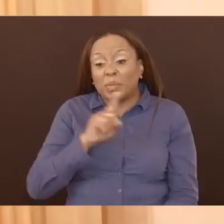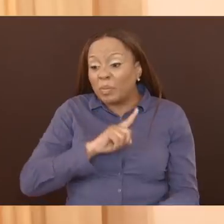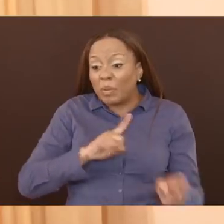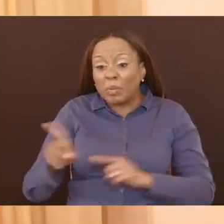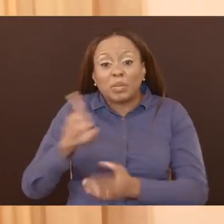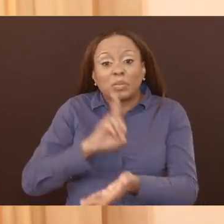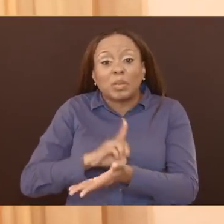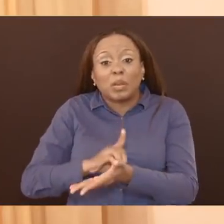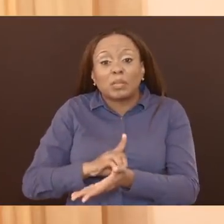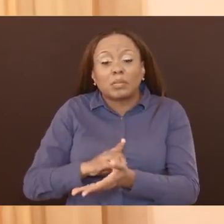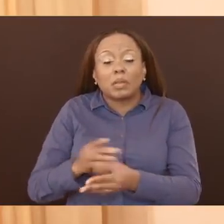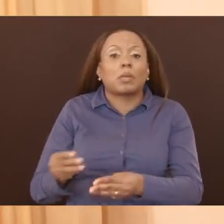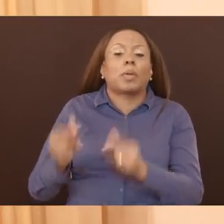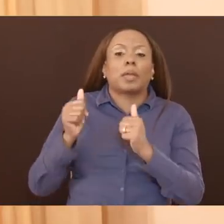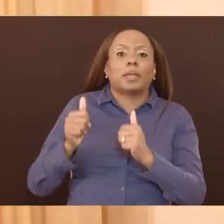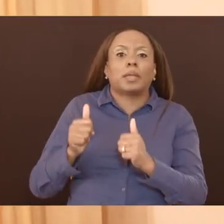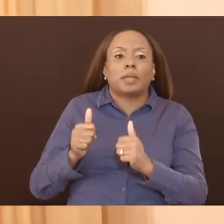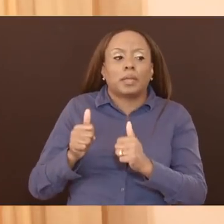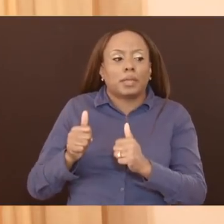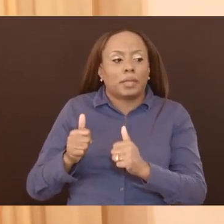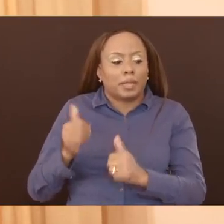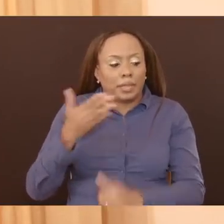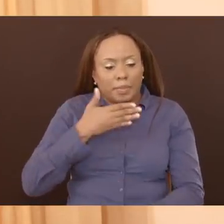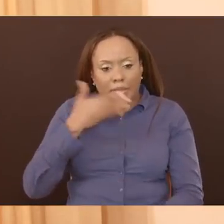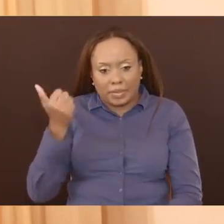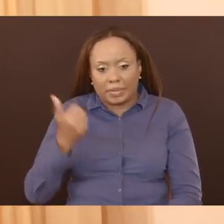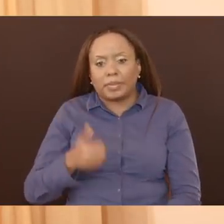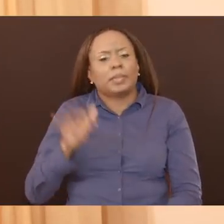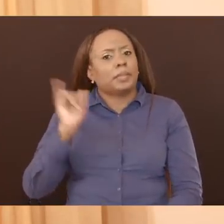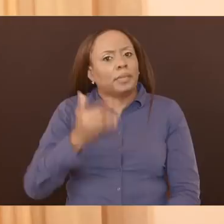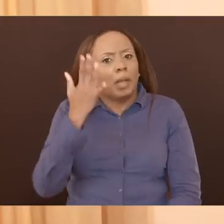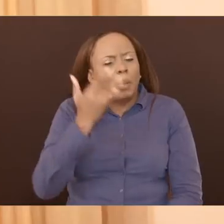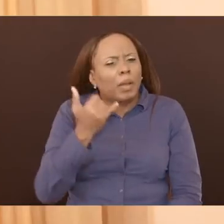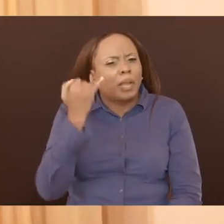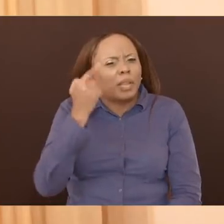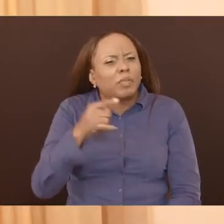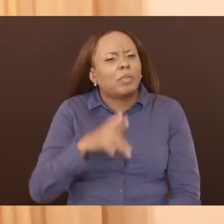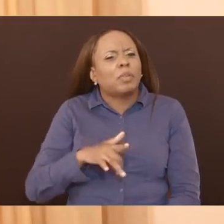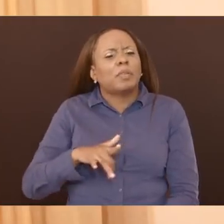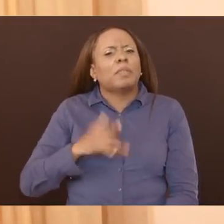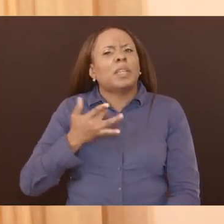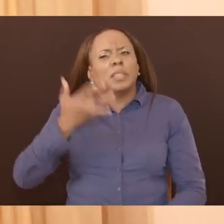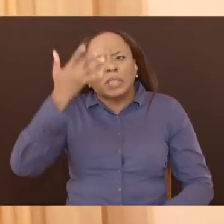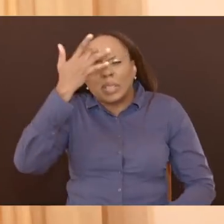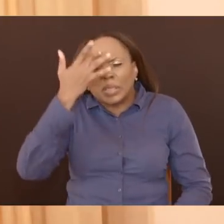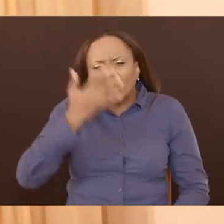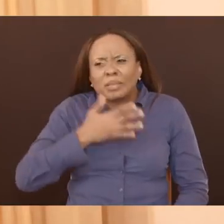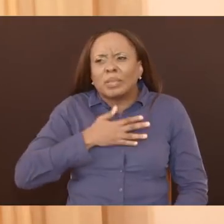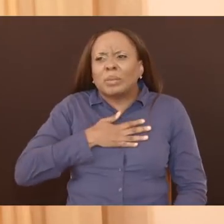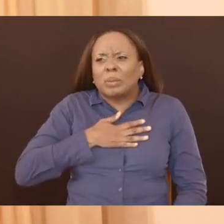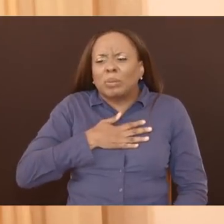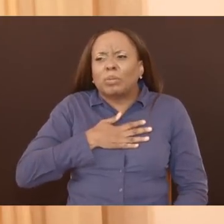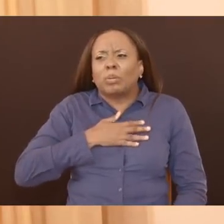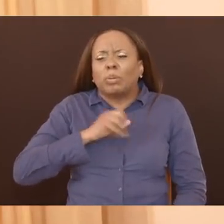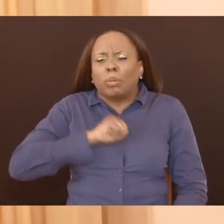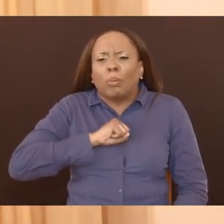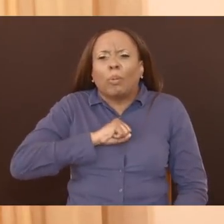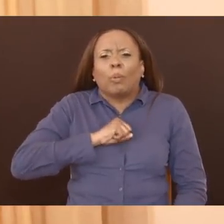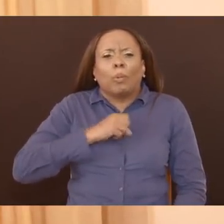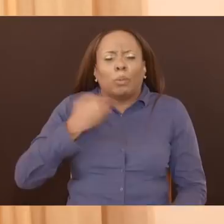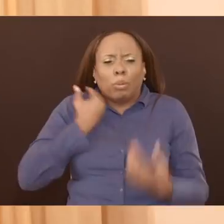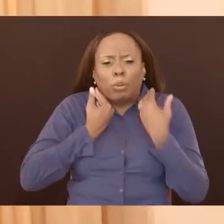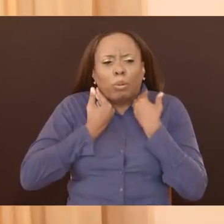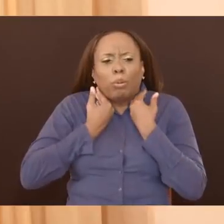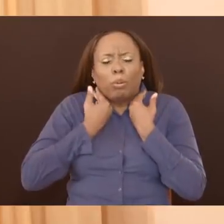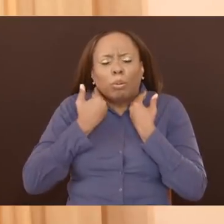to persons, if you're having symptoms, do not delay, because it is the difference between life and death or life and